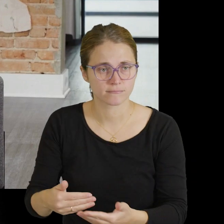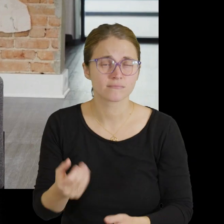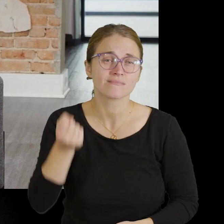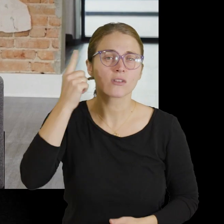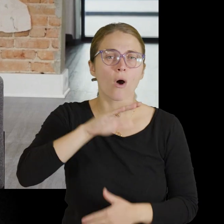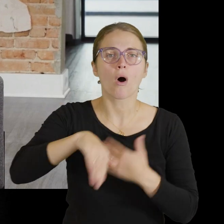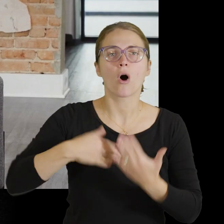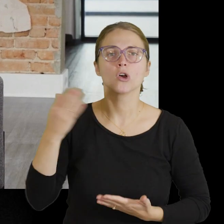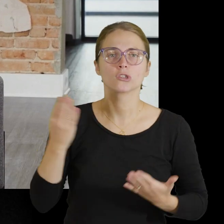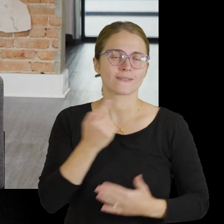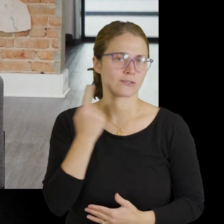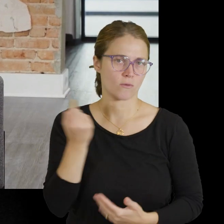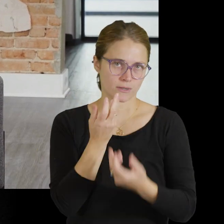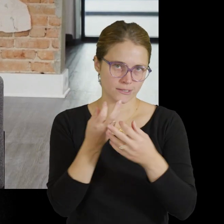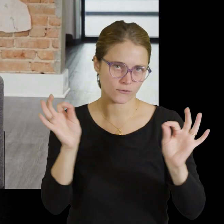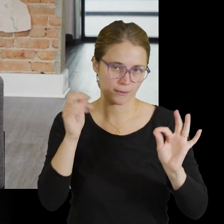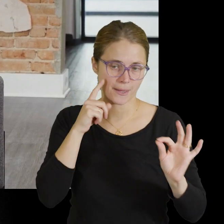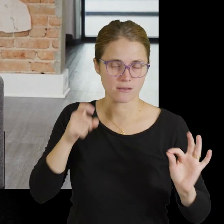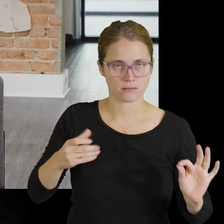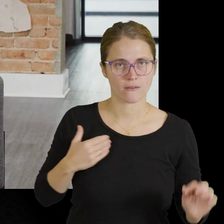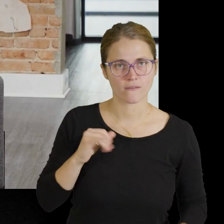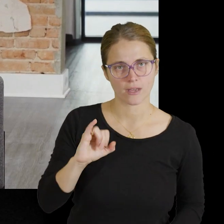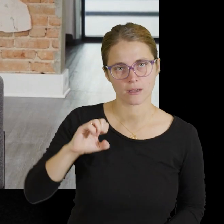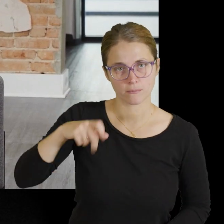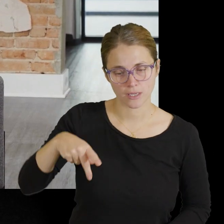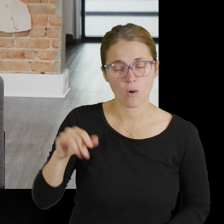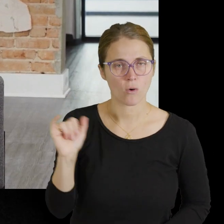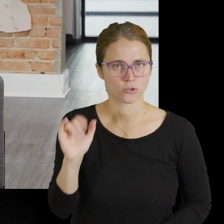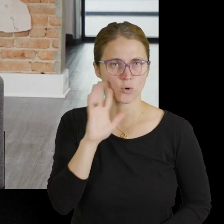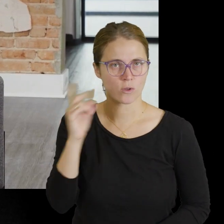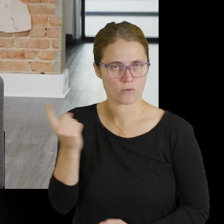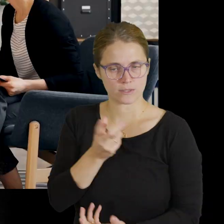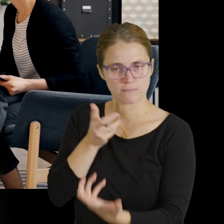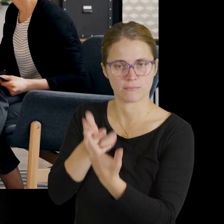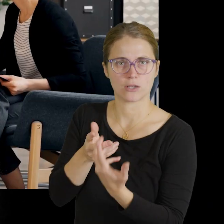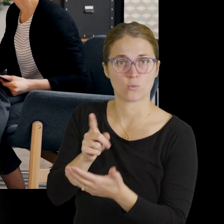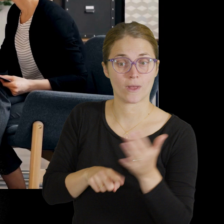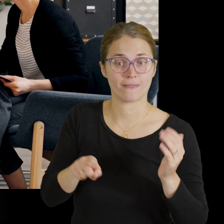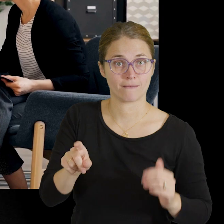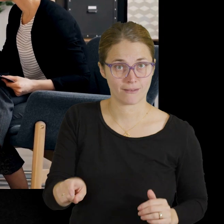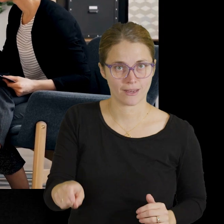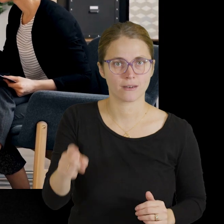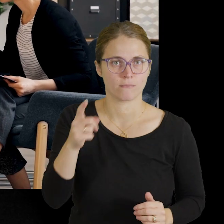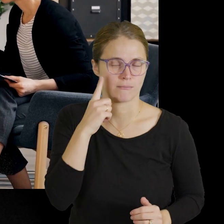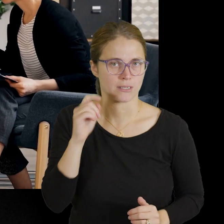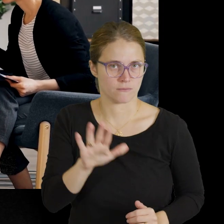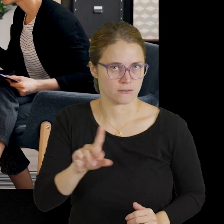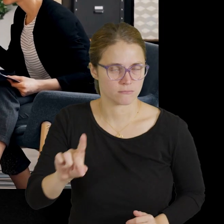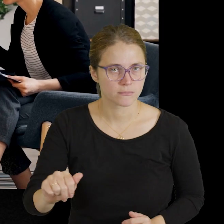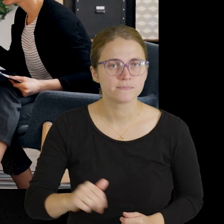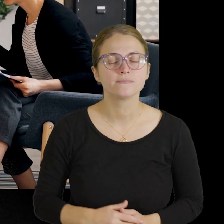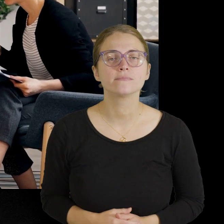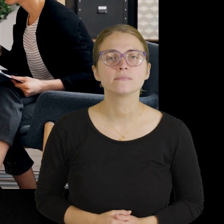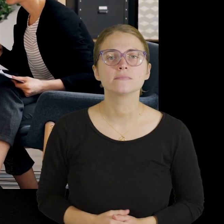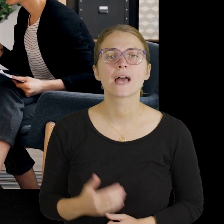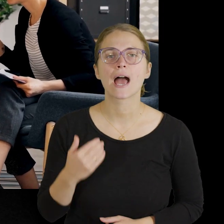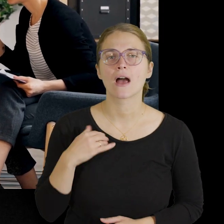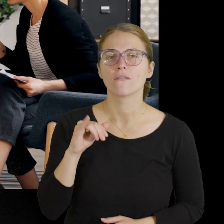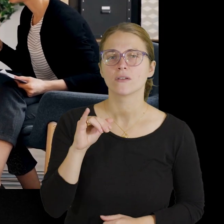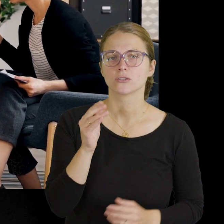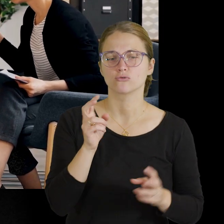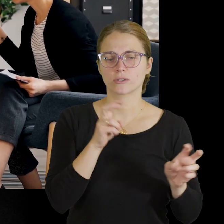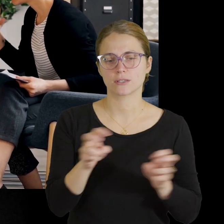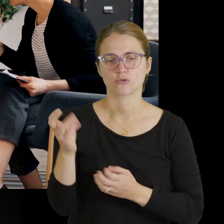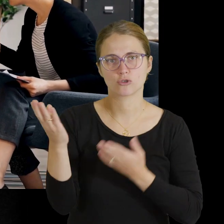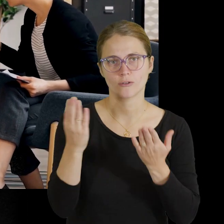needs related to their disability. The transition services the school provide are described in the transition section of the IEP.